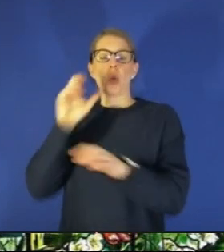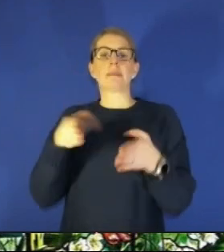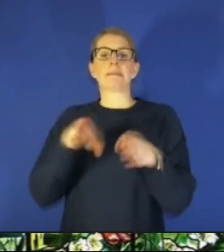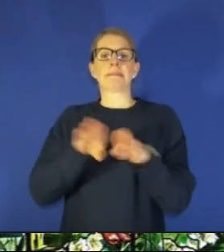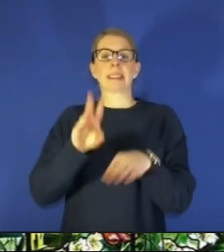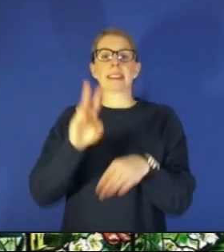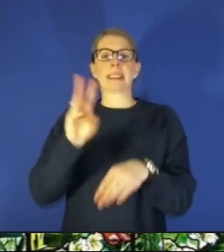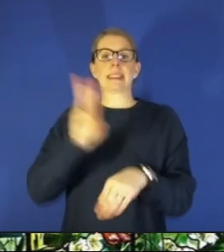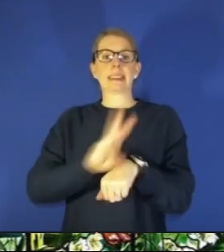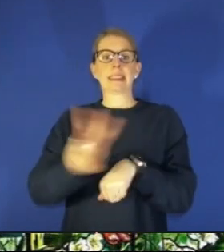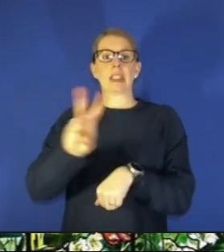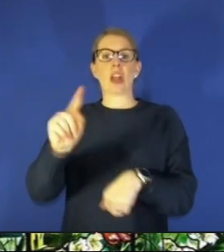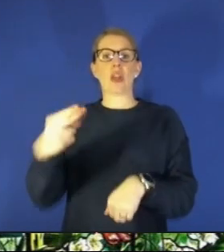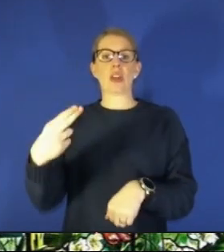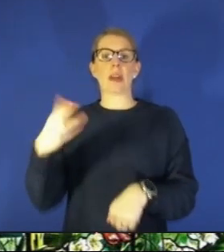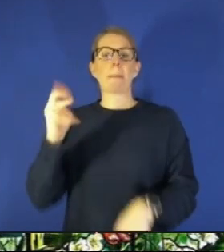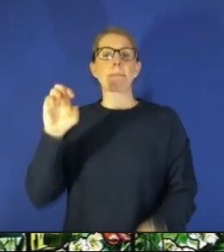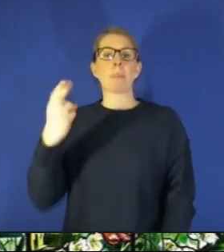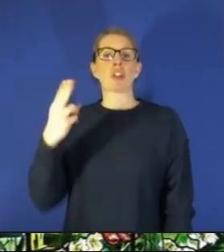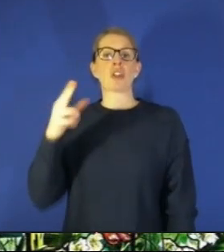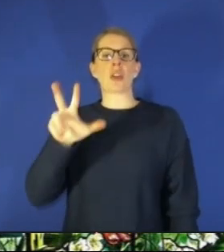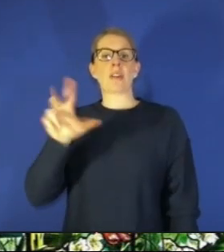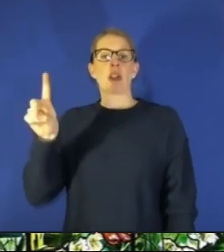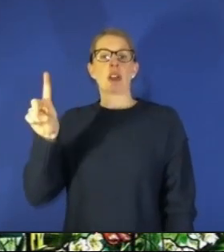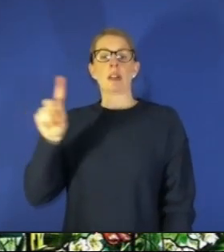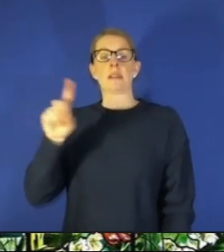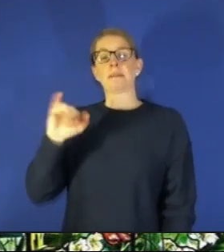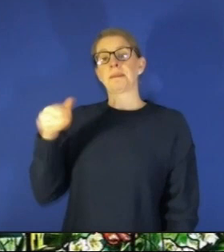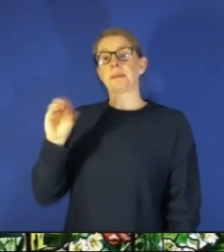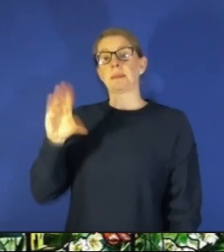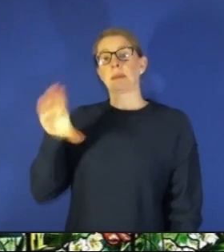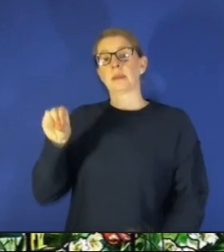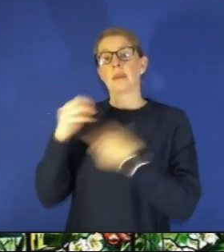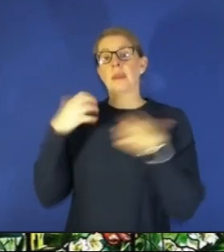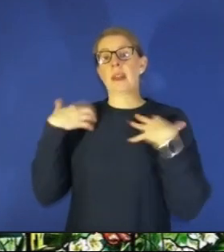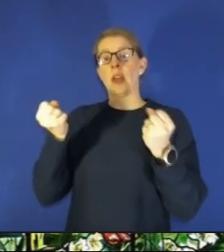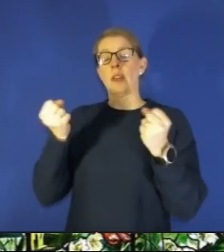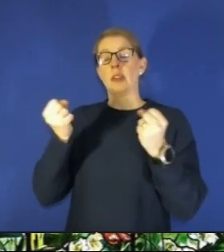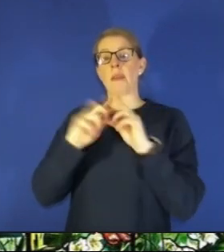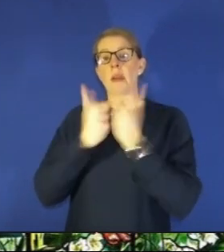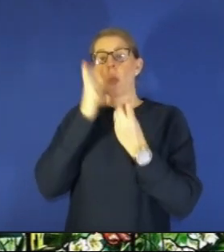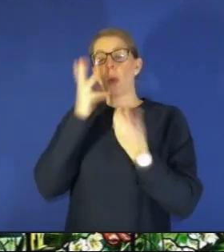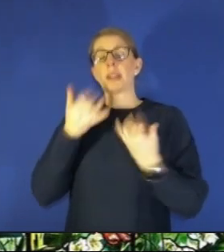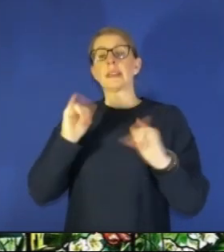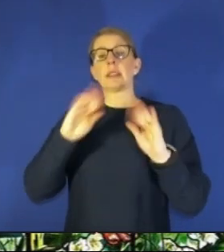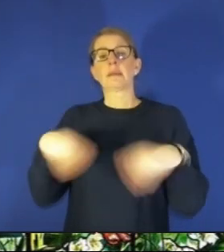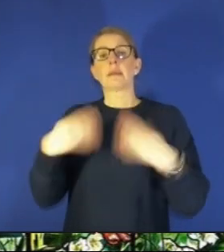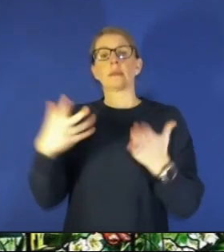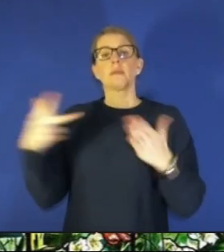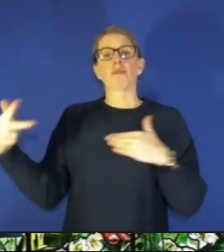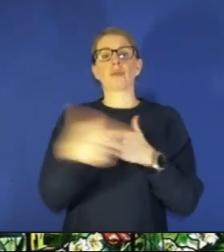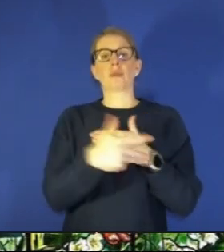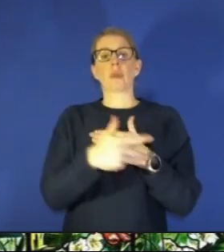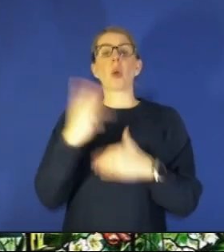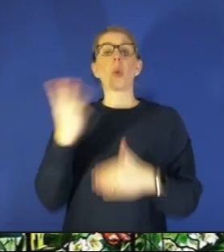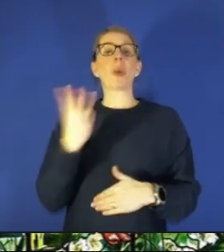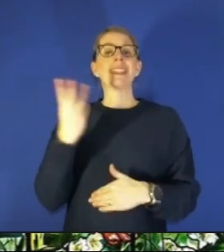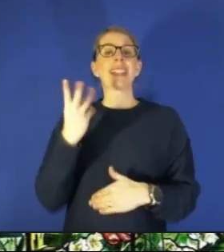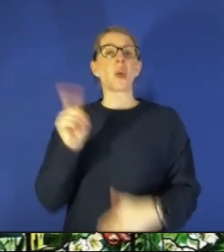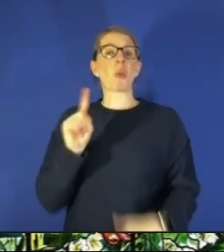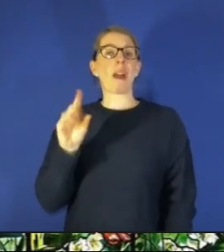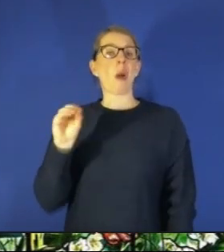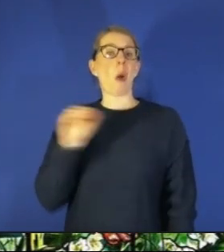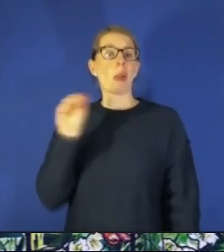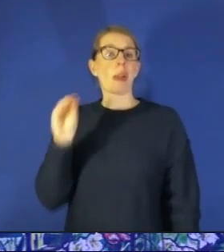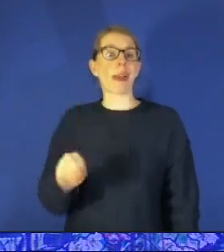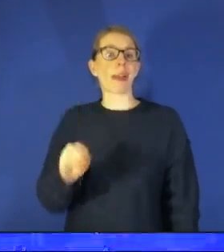March 31st. The Johnson County Health Department will still offer drive-through testing every Wednesday at its building in Olathe. So keep that in